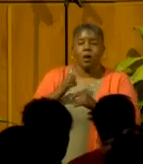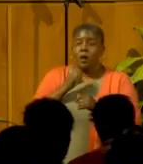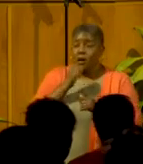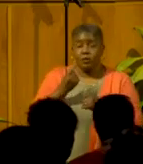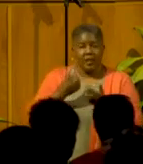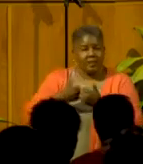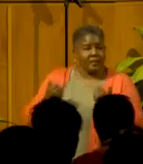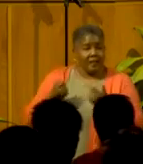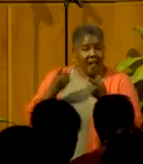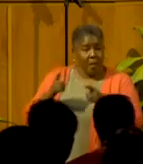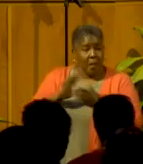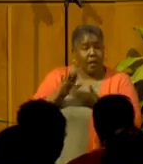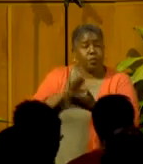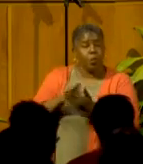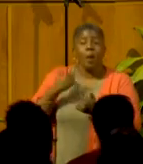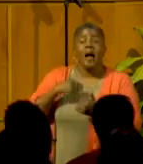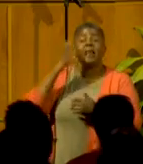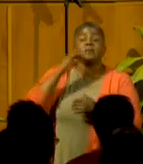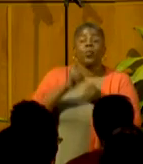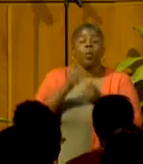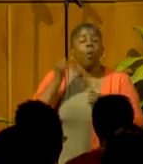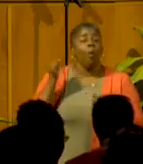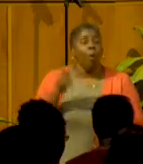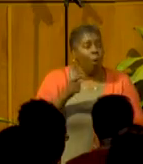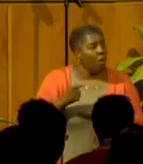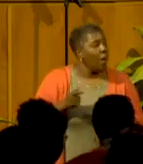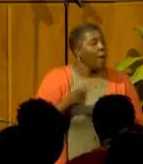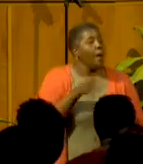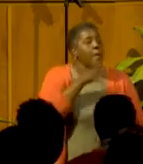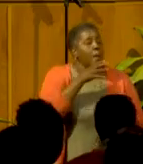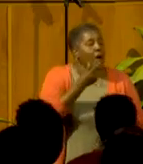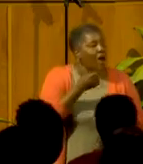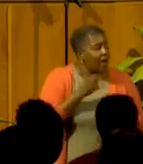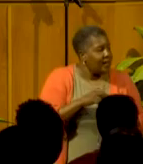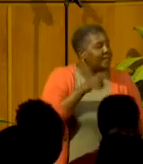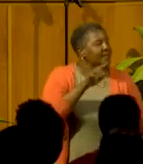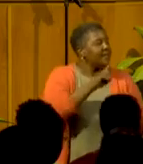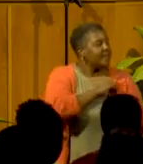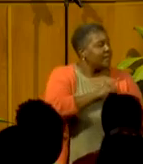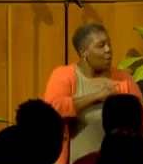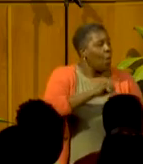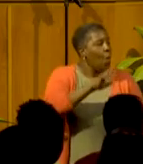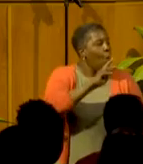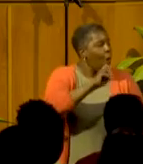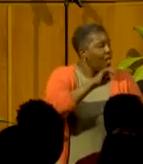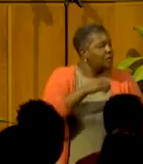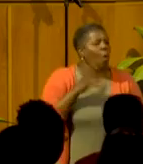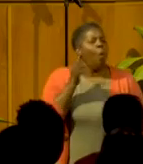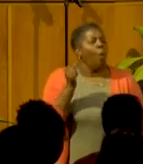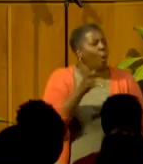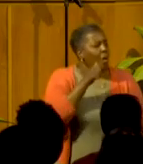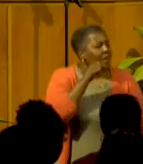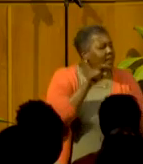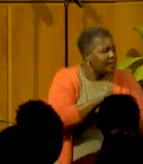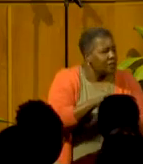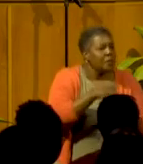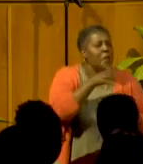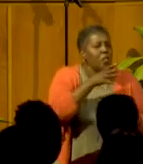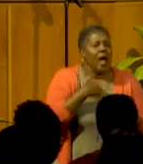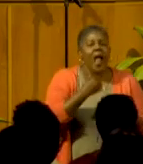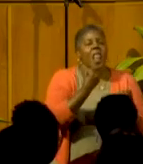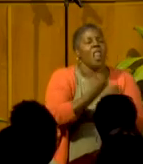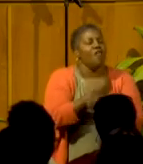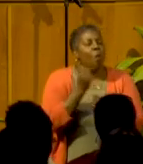school. And so my experience with all the moms, Mom Gunn, I see Deacon Wallace, all Laney, all my sisters, you all are my moms and sisters, and I love